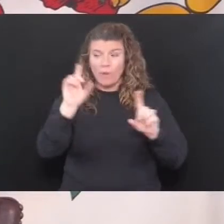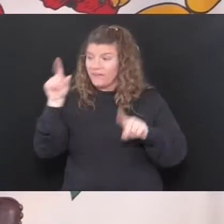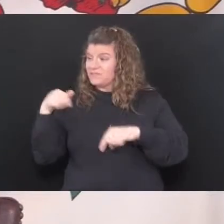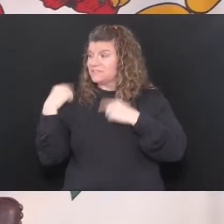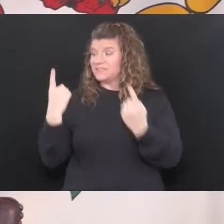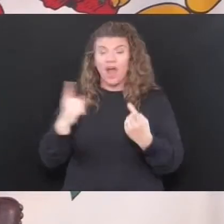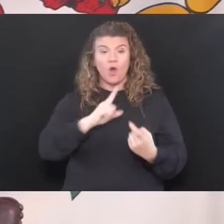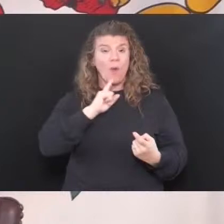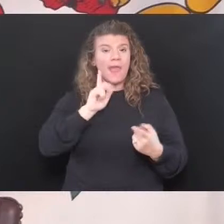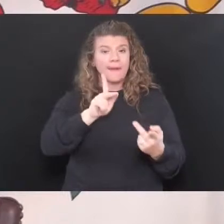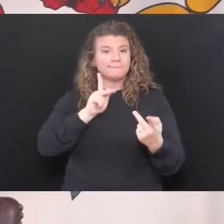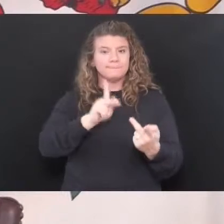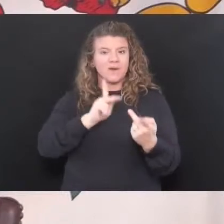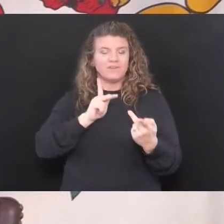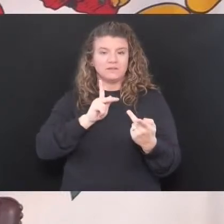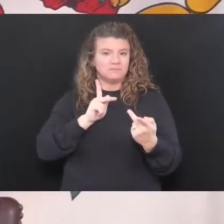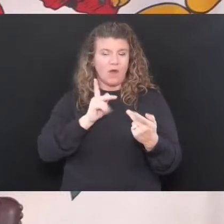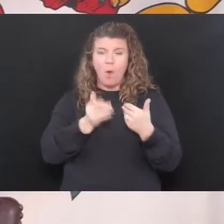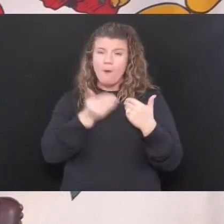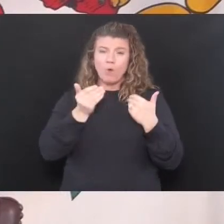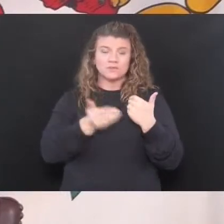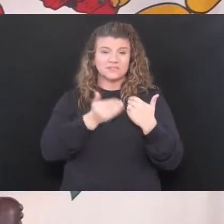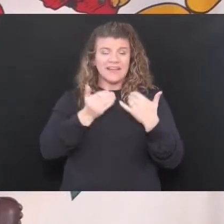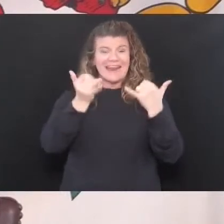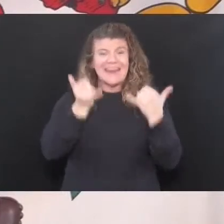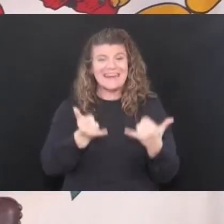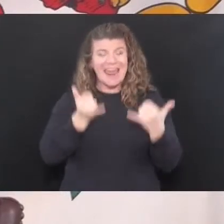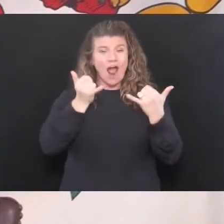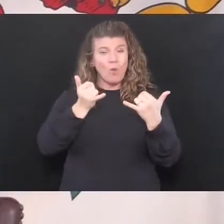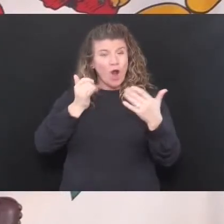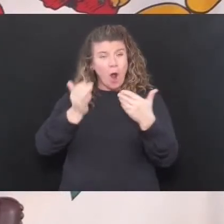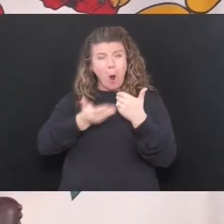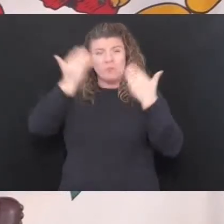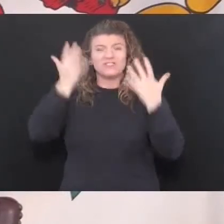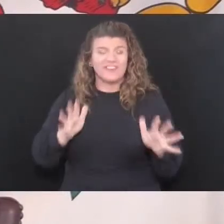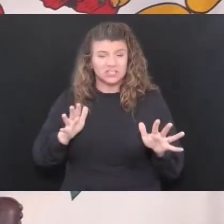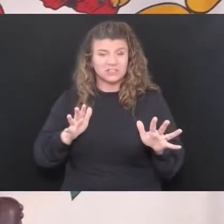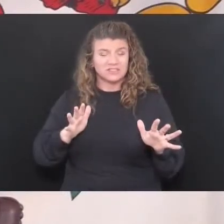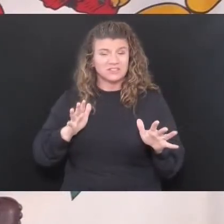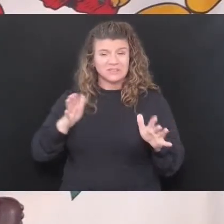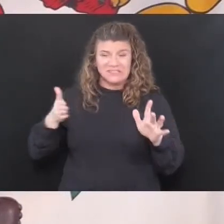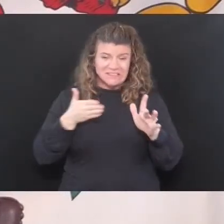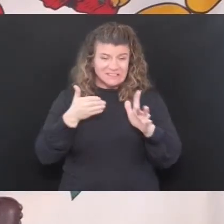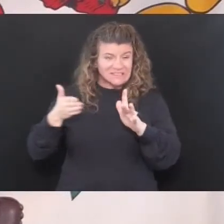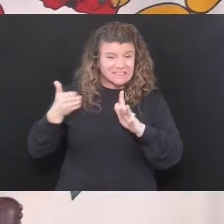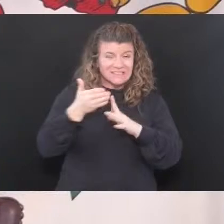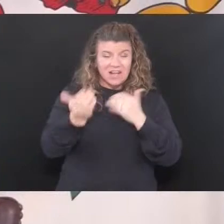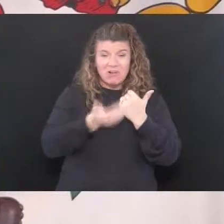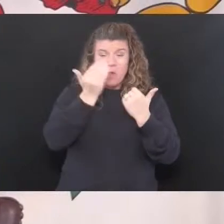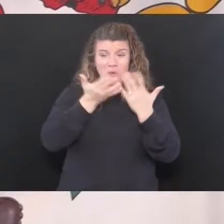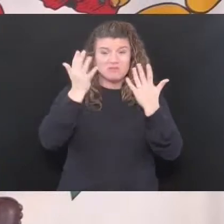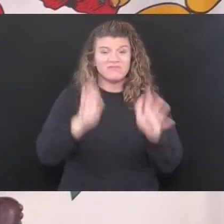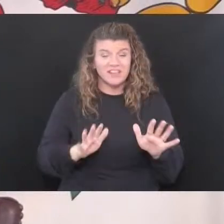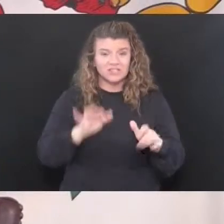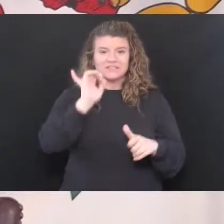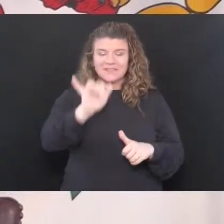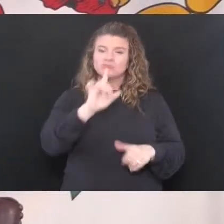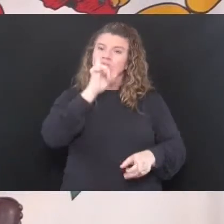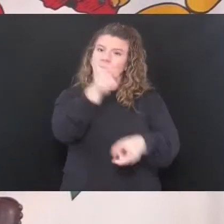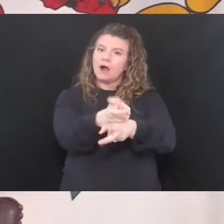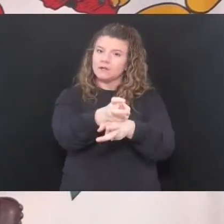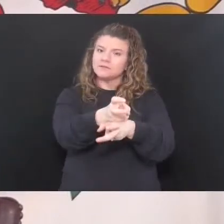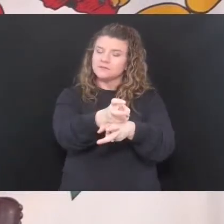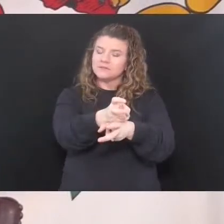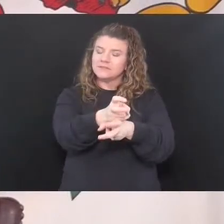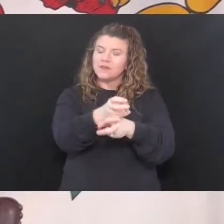as perfectly as you can do it. And now we're right at the top. We're right at the top where it always gets the steepest, and